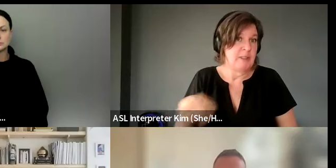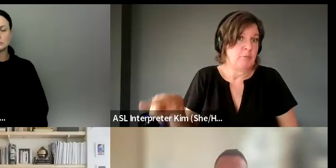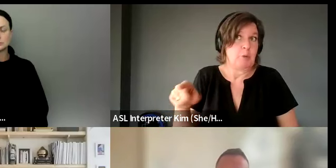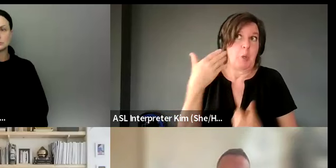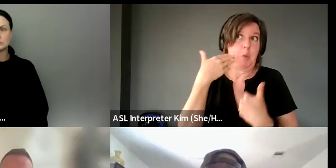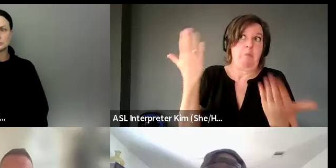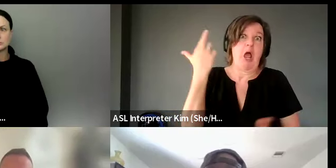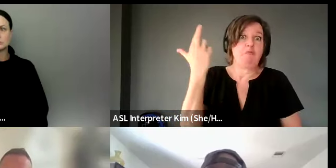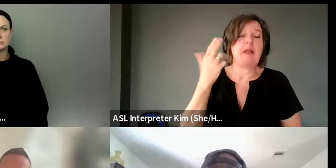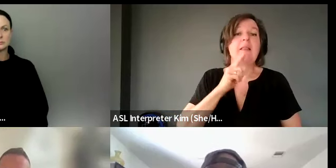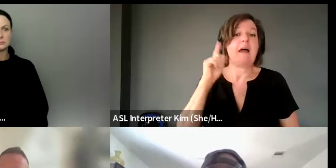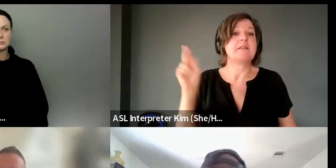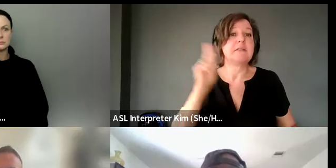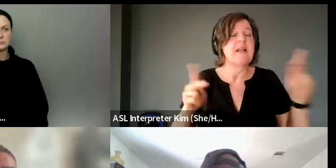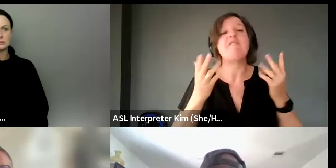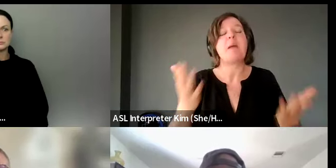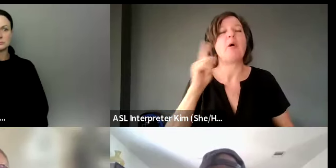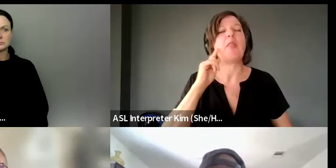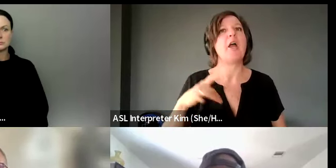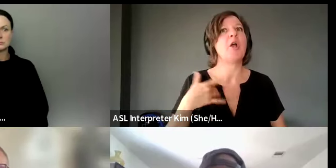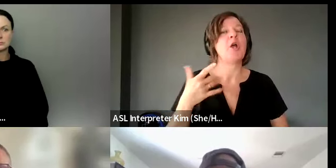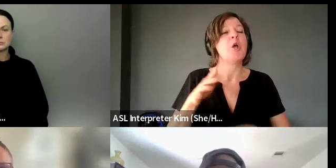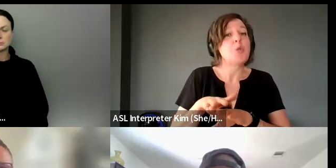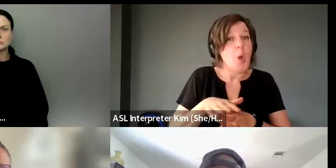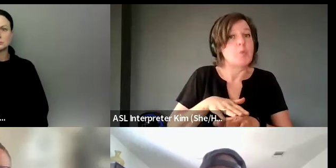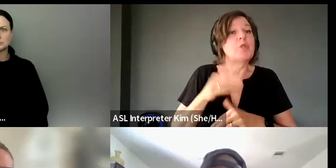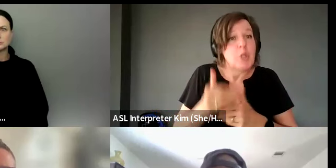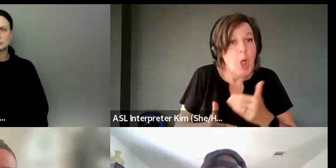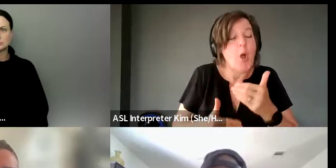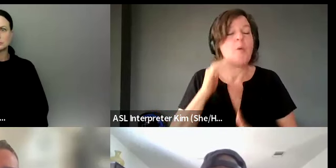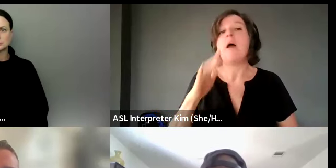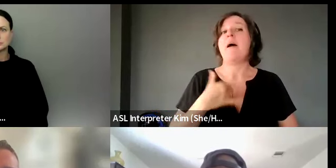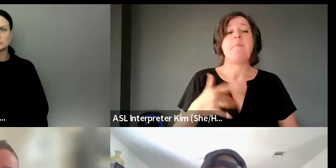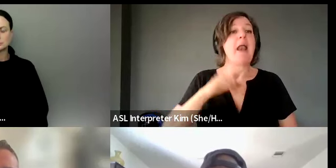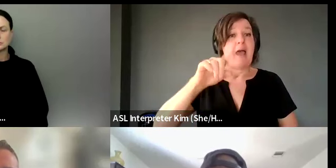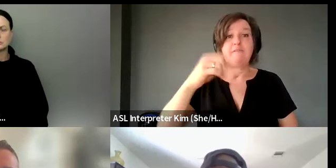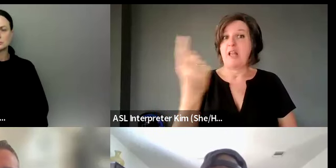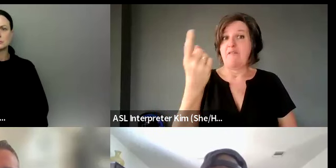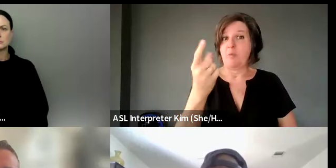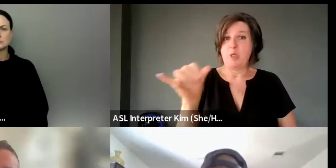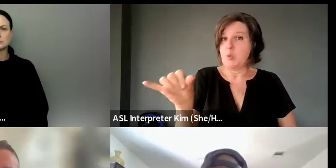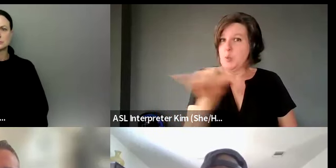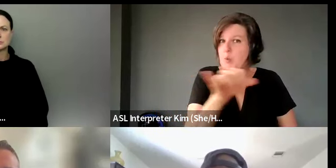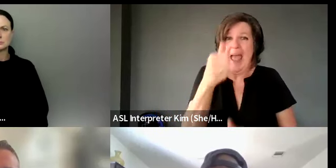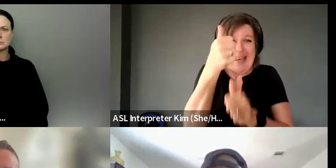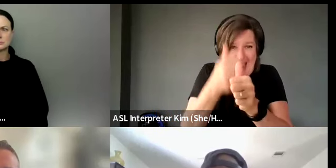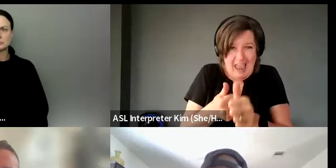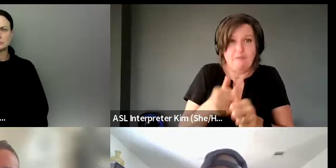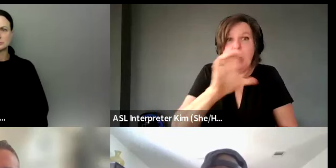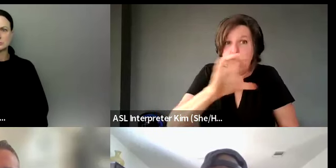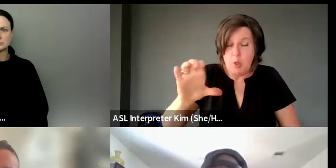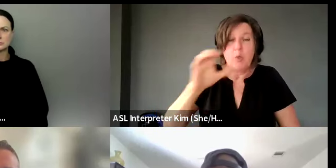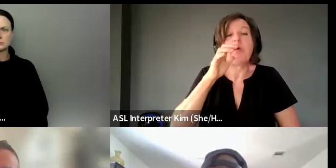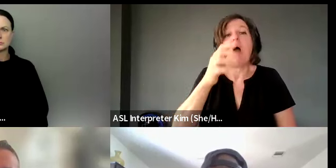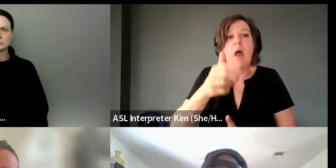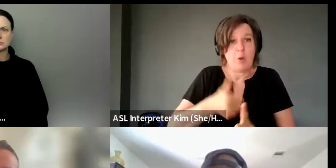it's slow. But I think like if we do something similar every single KubeCon, I think we can actually change, help shape the community